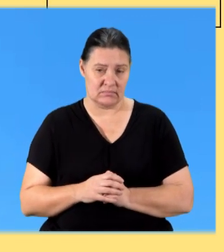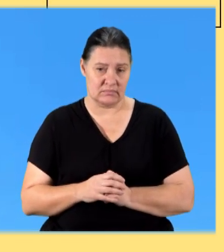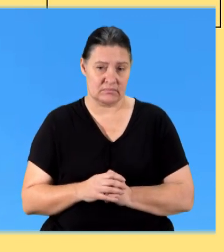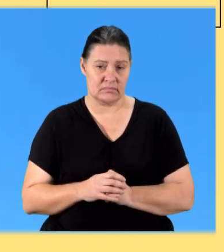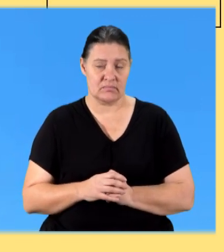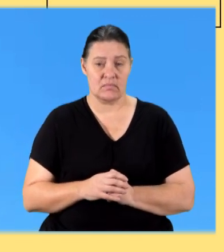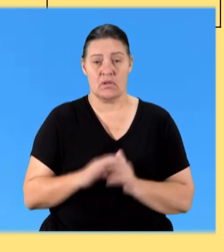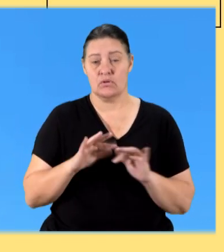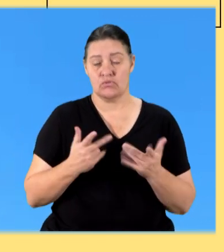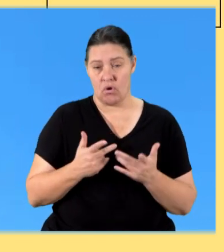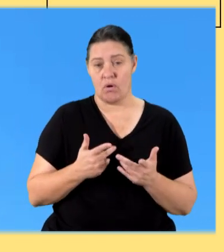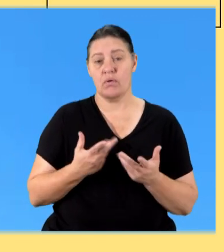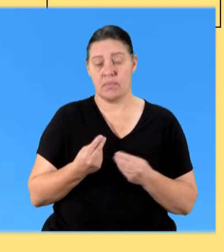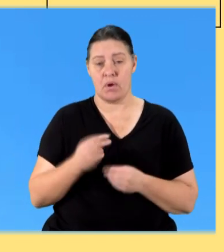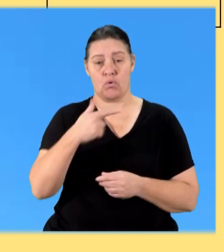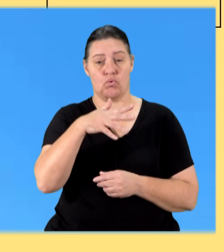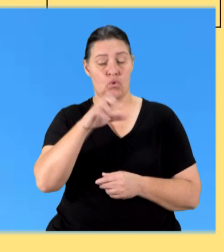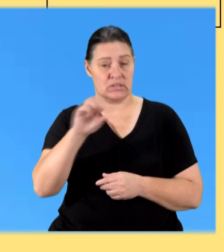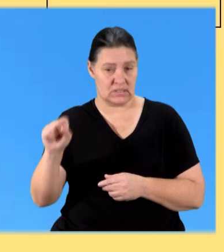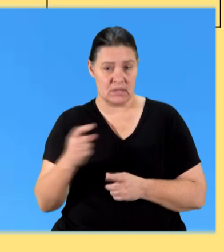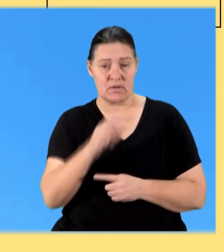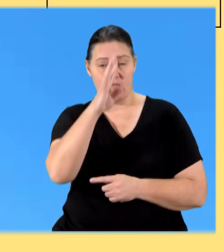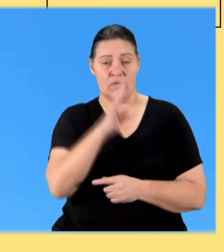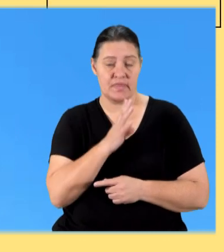gross. So I'm going to take my gross, which is